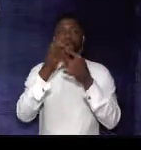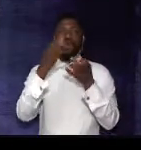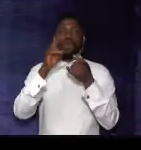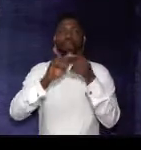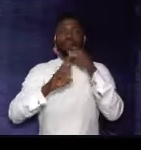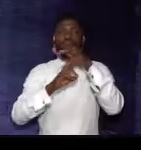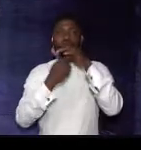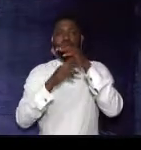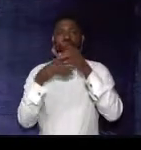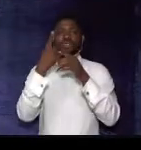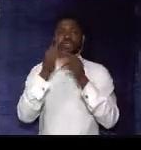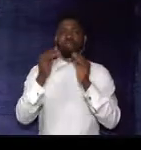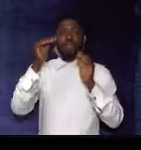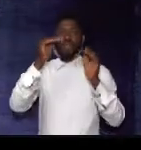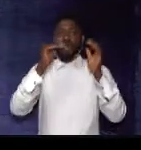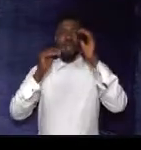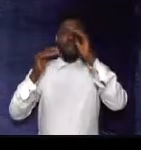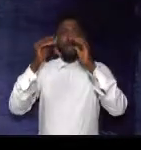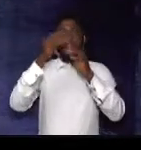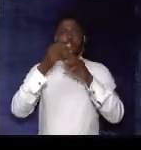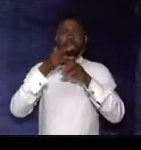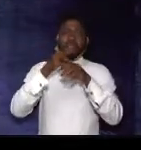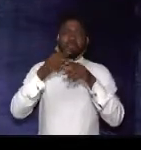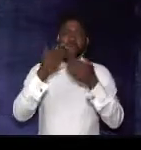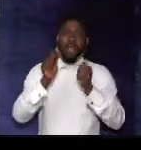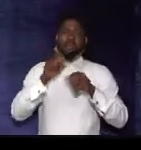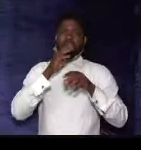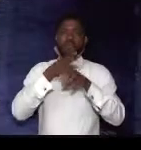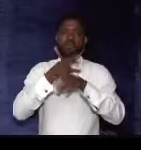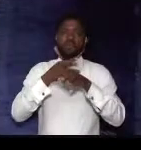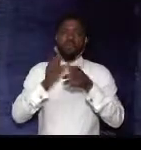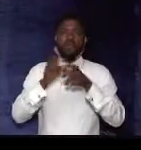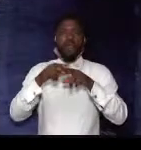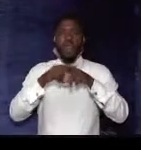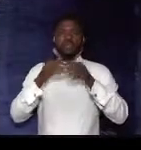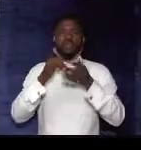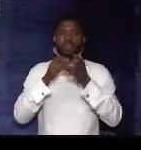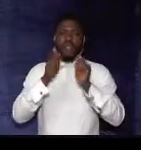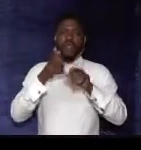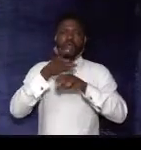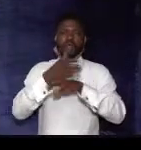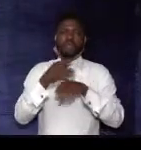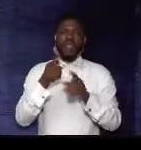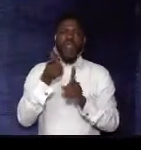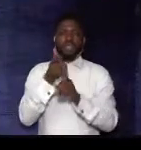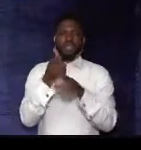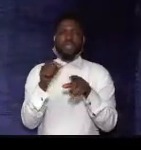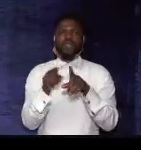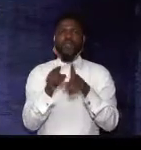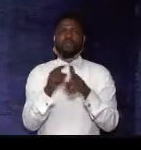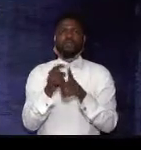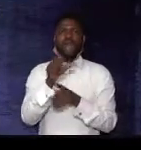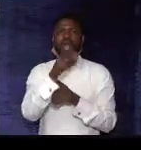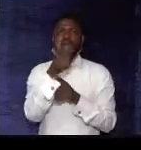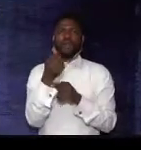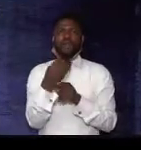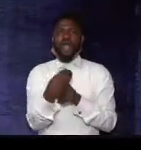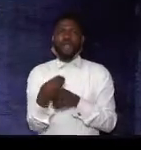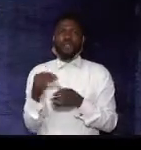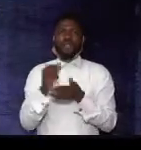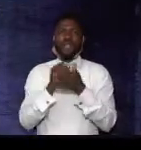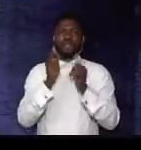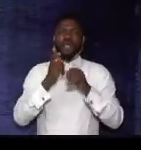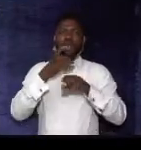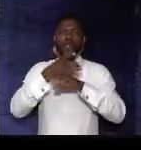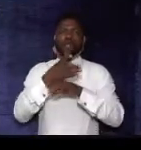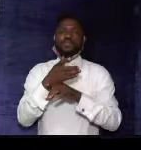tall building. They climb it and at times they fall off from it. So it causes accident also. Another object